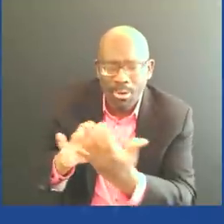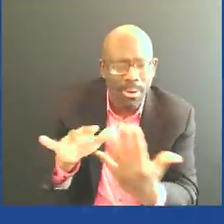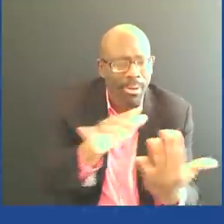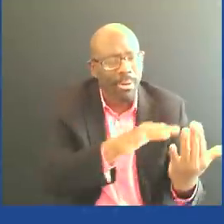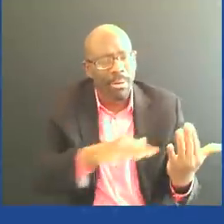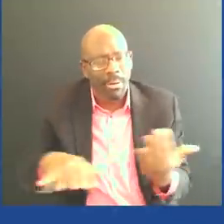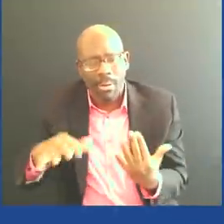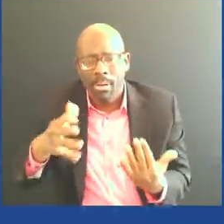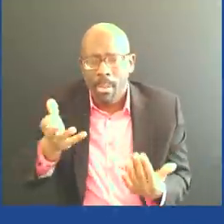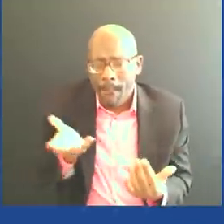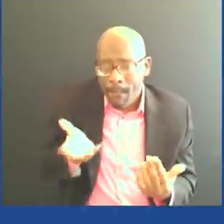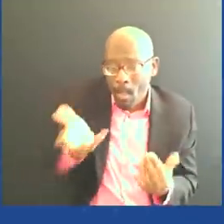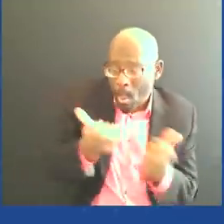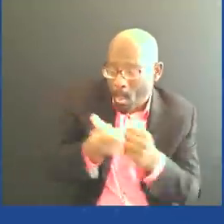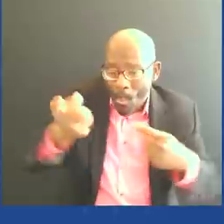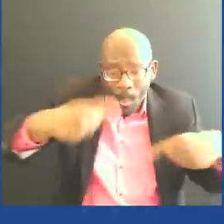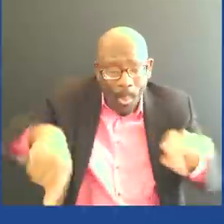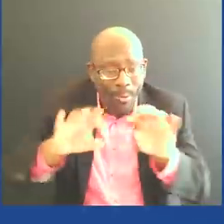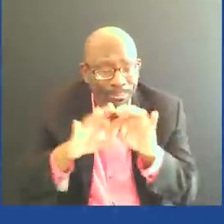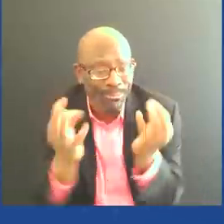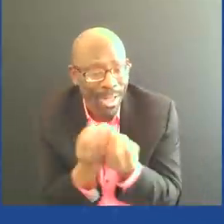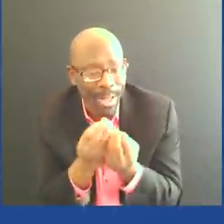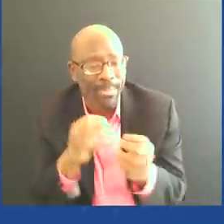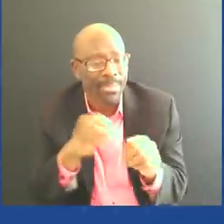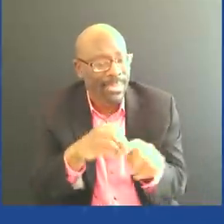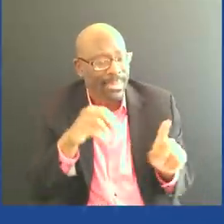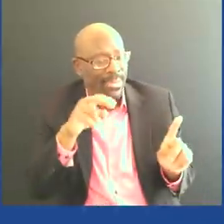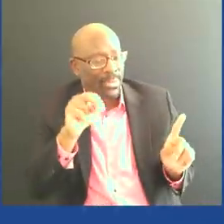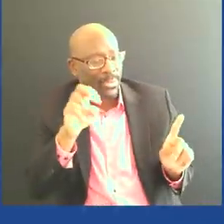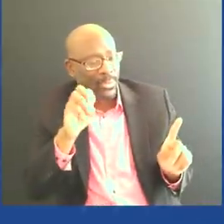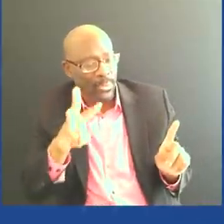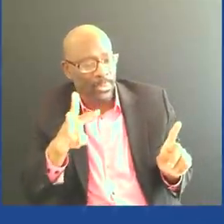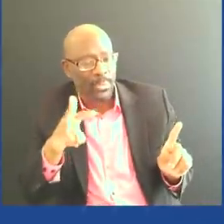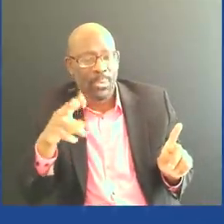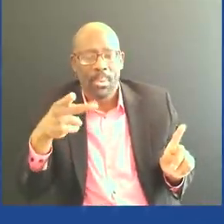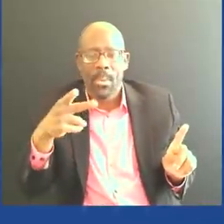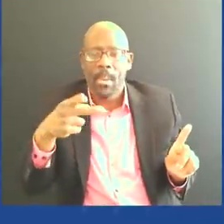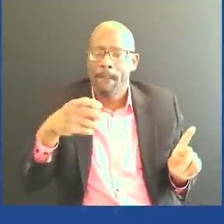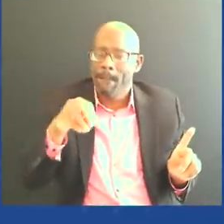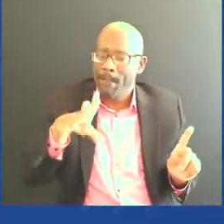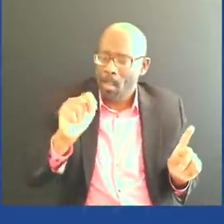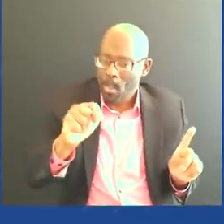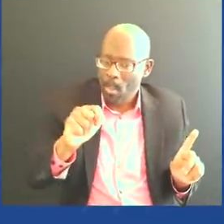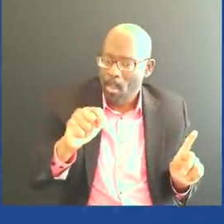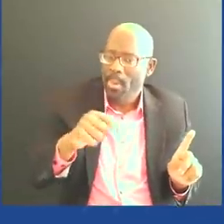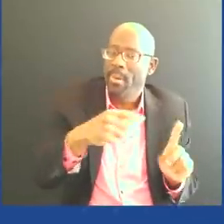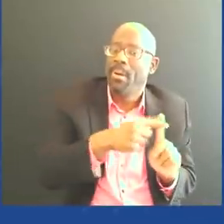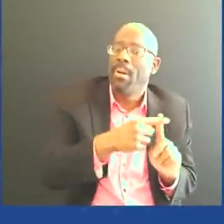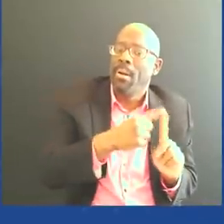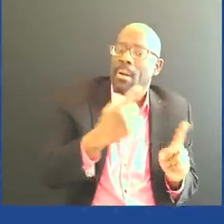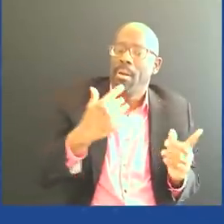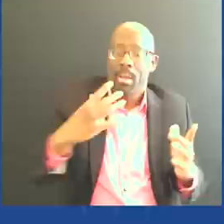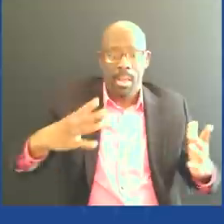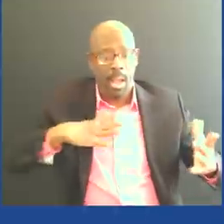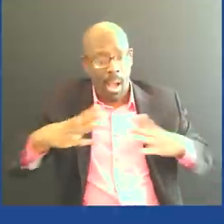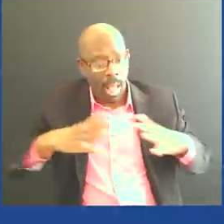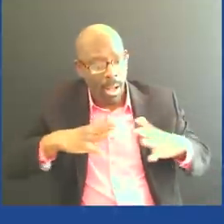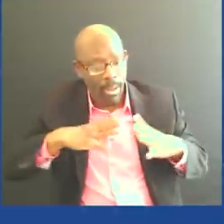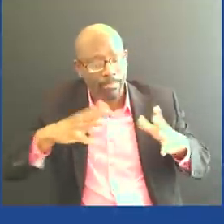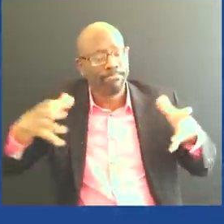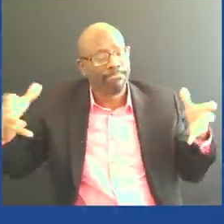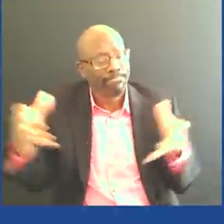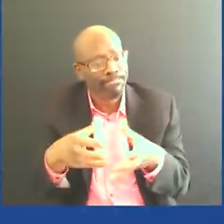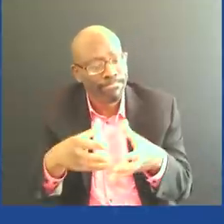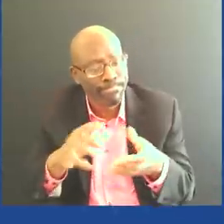to spending time with your families at Fort Groton for the holiday last December. I've seen the heart of